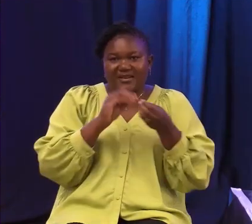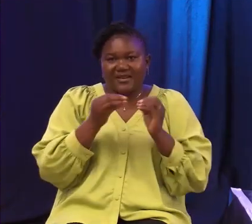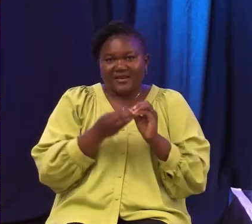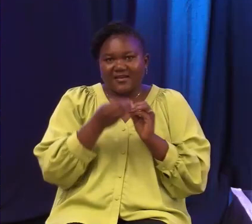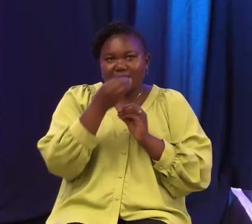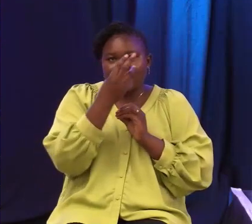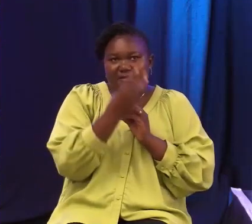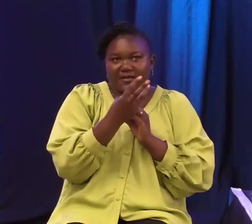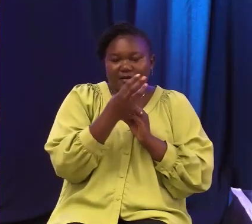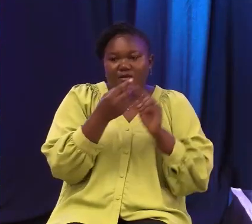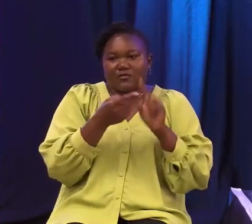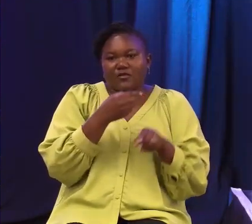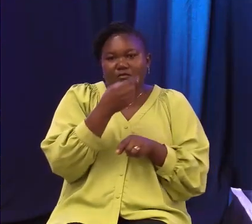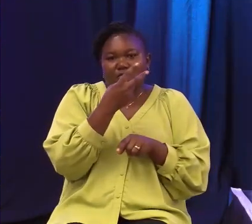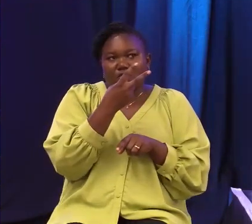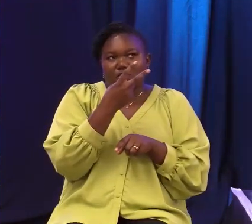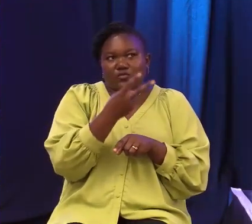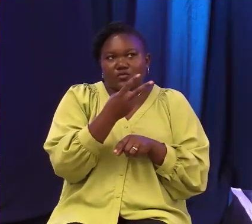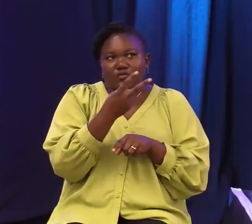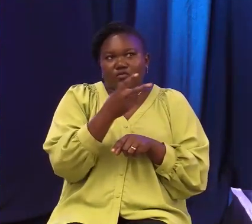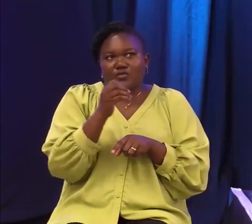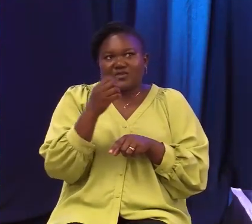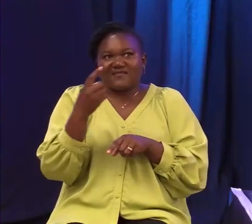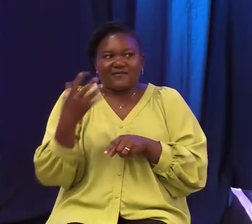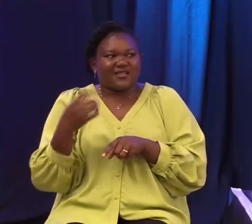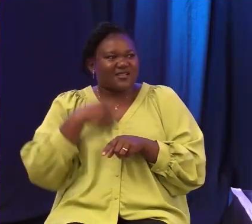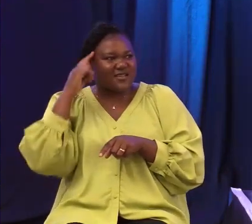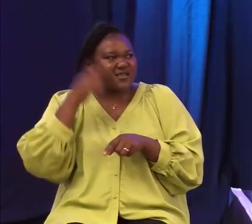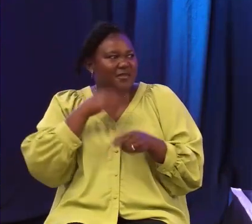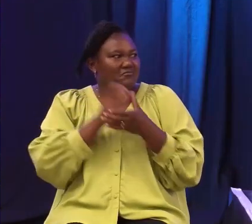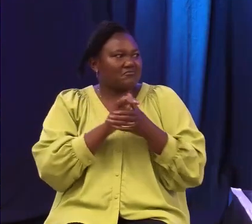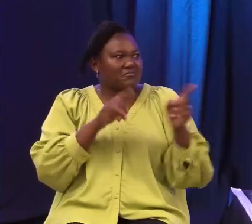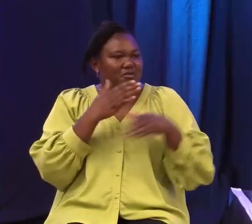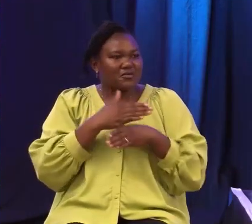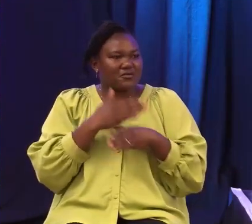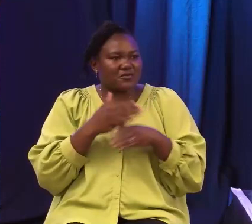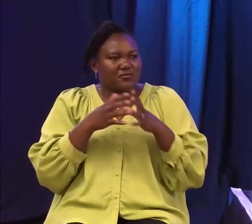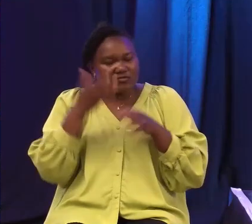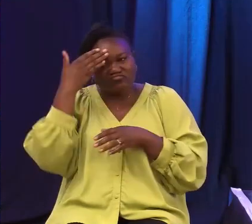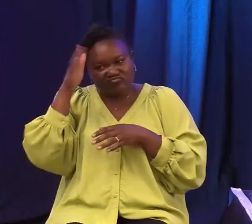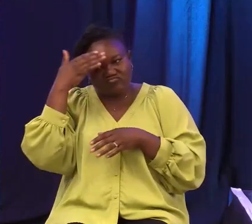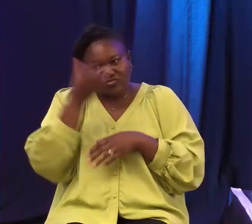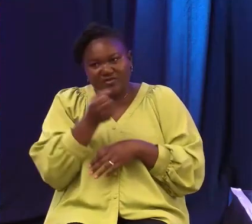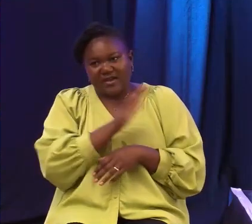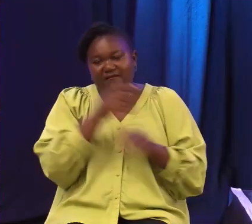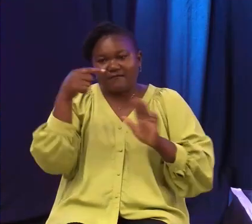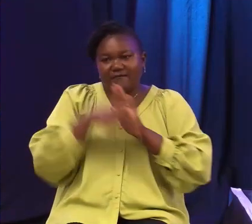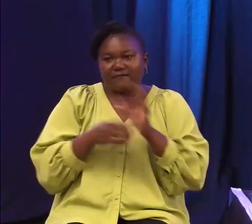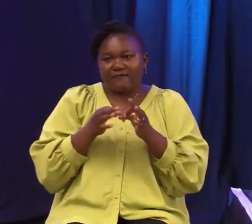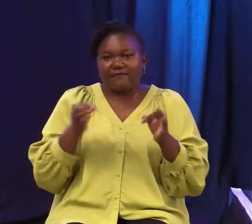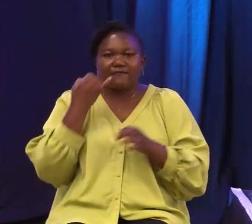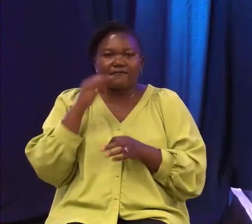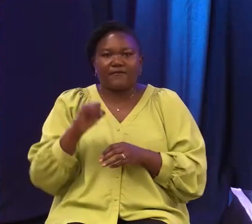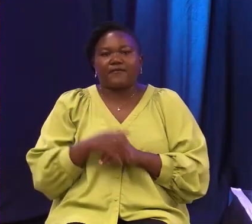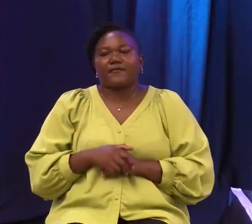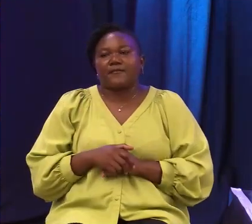from 2015. I think my colleagues over here are more aware and know the details